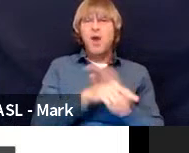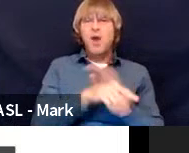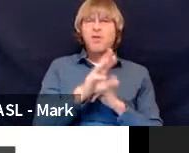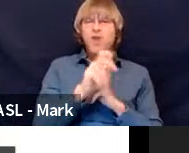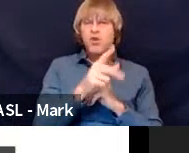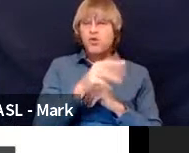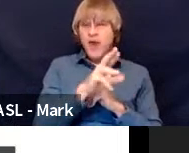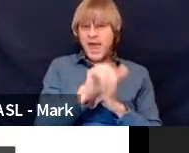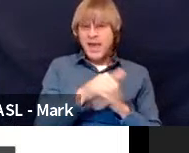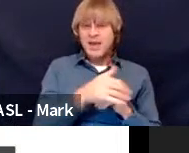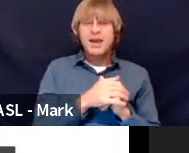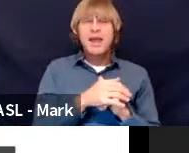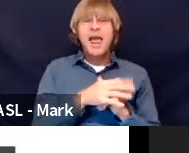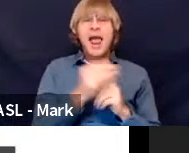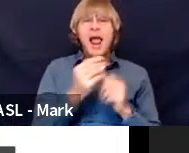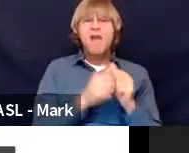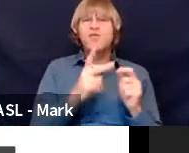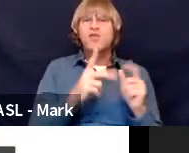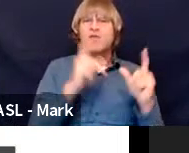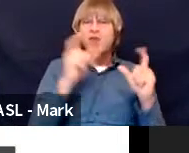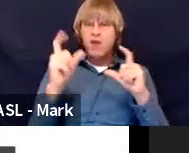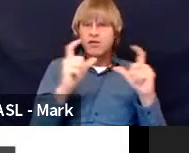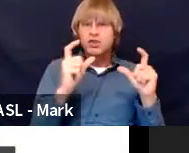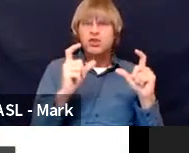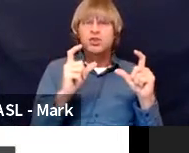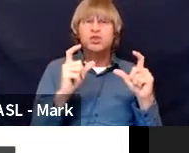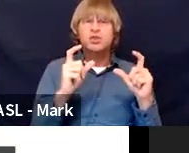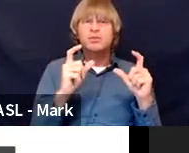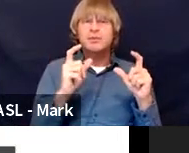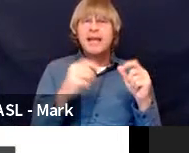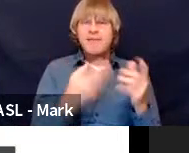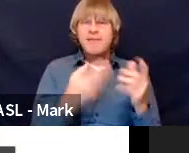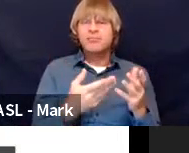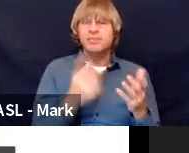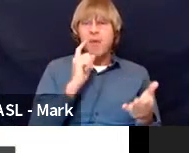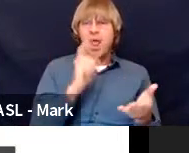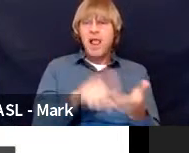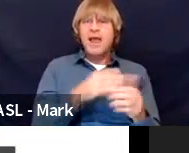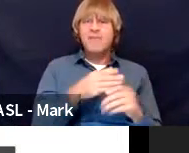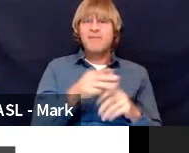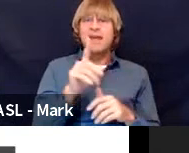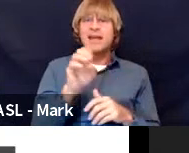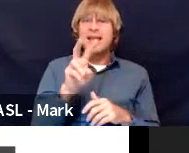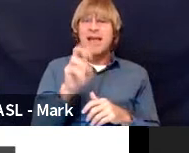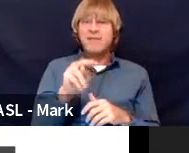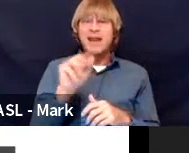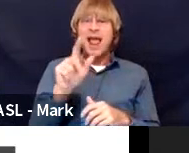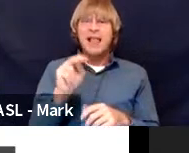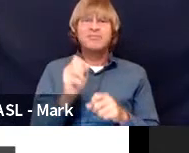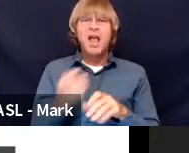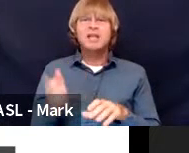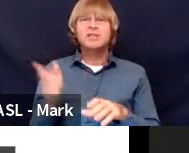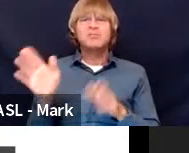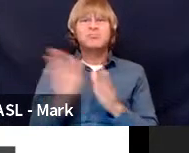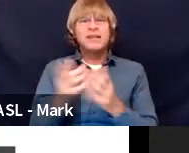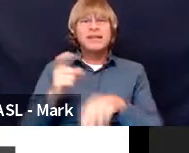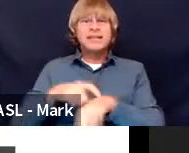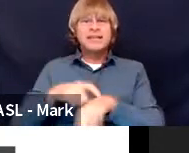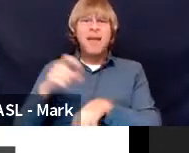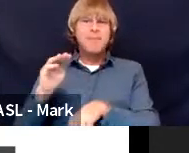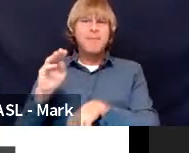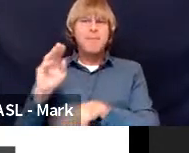Gray. And a lot of photographers were given a spotlight after Devin Allen got his cover of Time